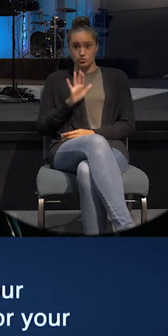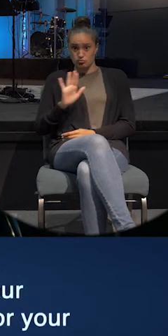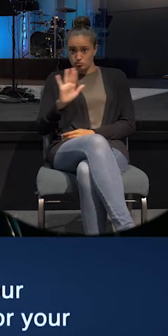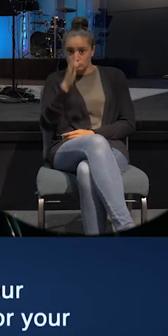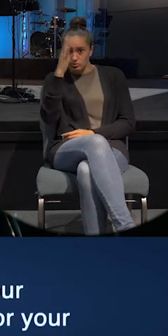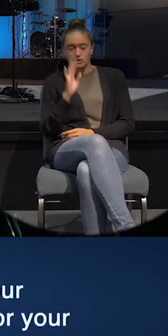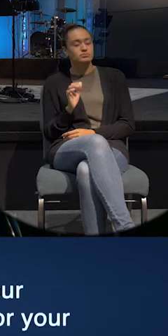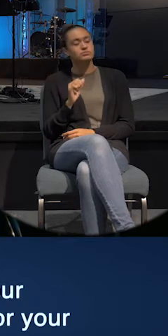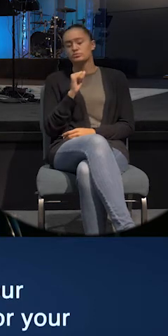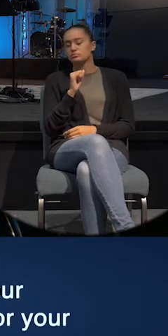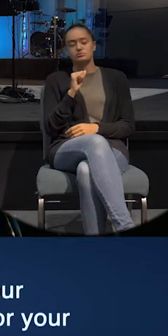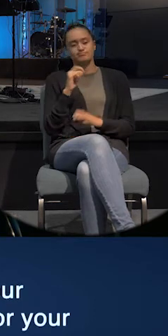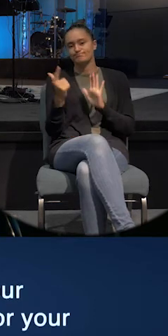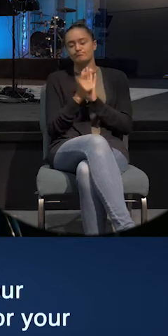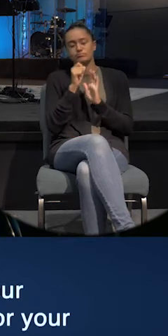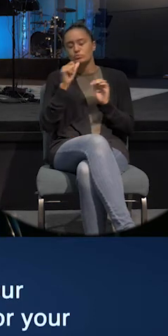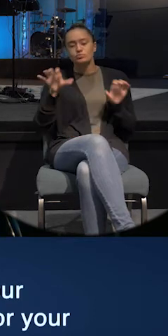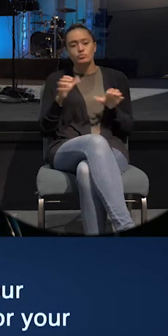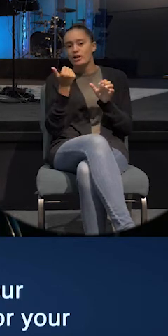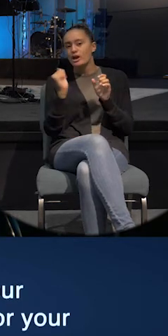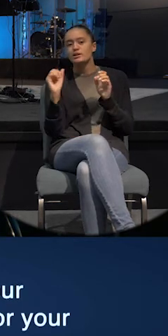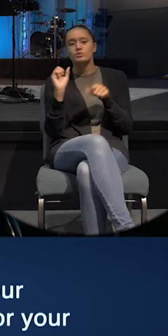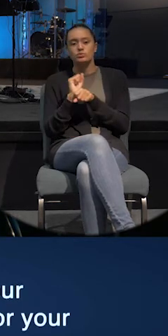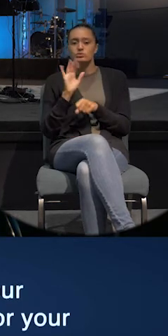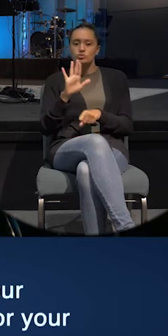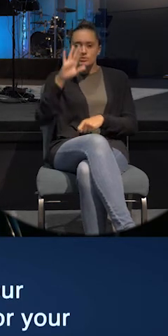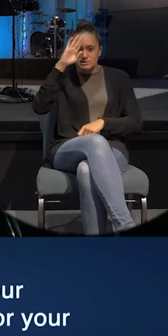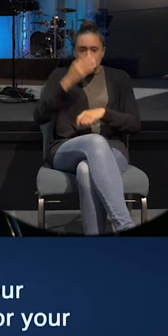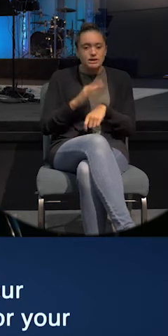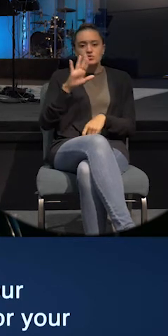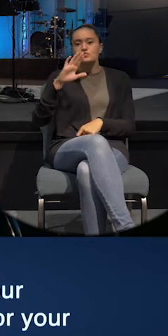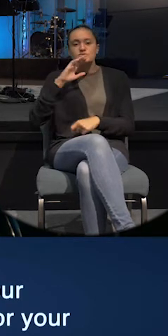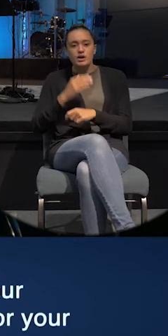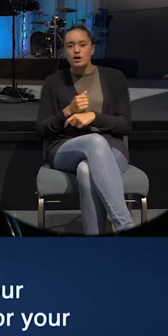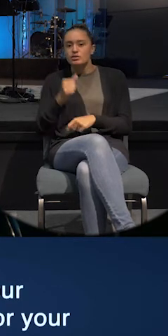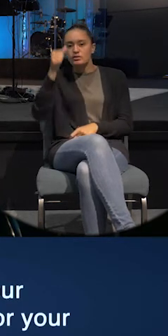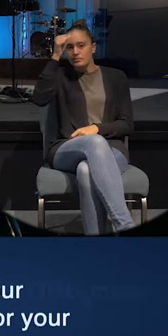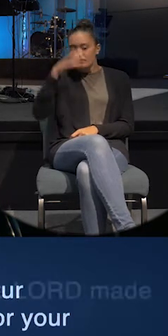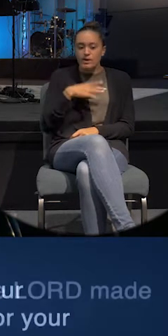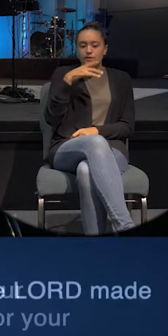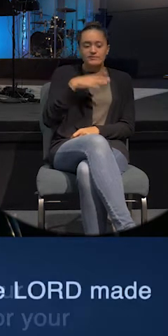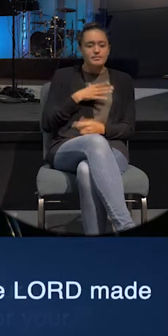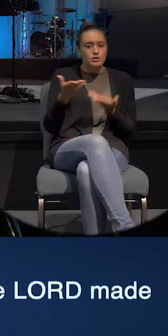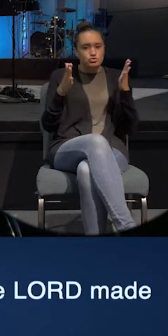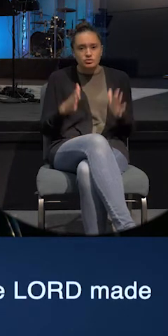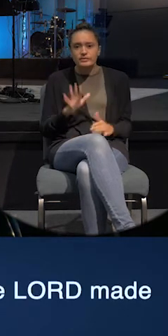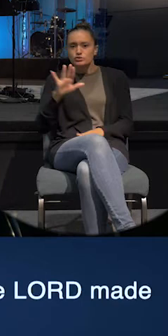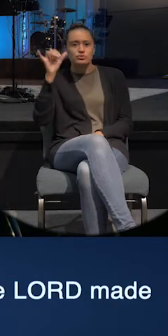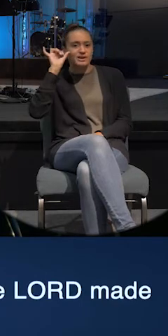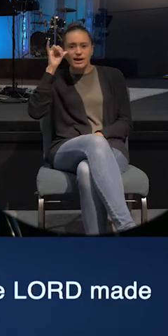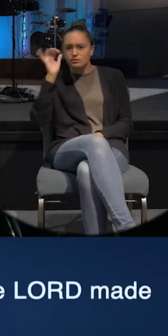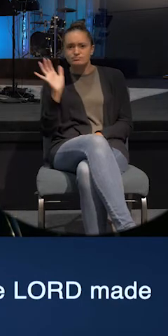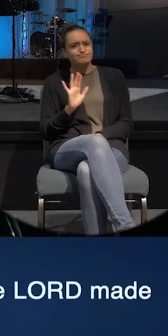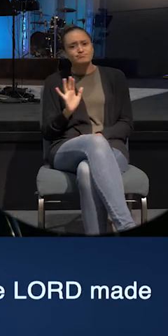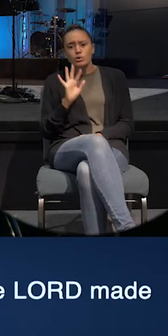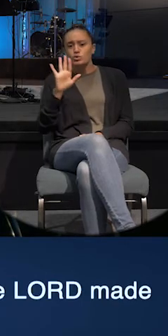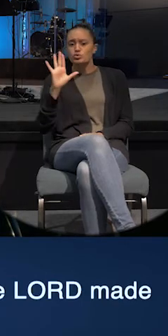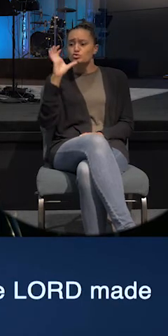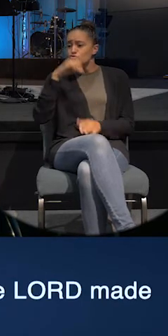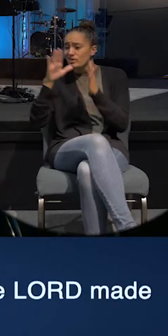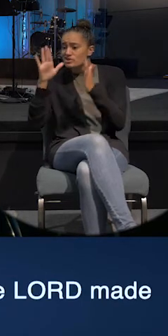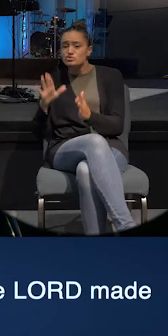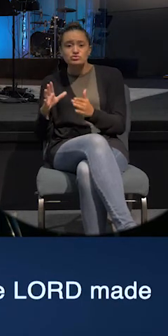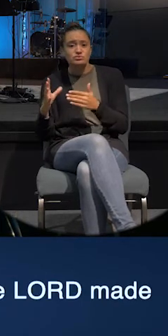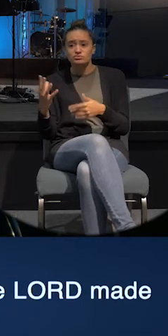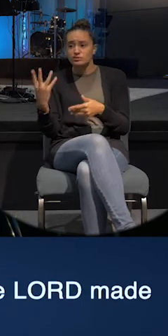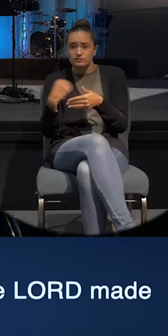work, you nor your son, nor your daughter, your manservant, nor your maidservant, nor your cattle, nor your stranger that's